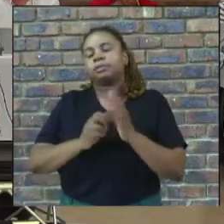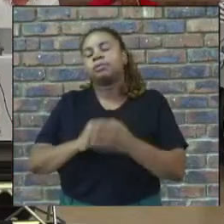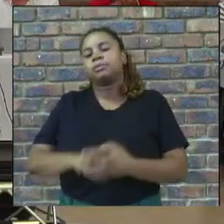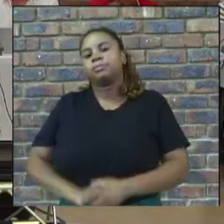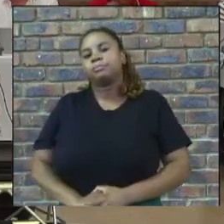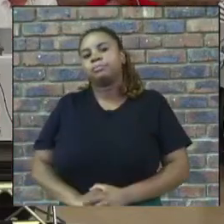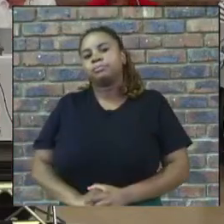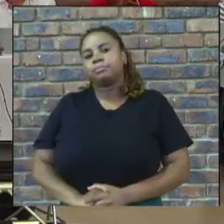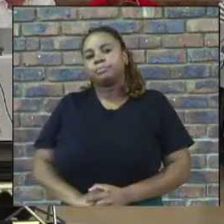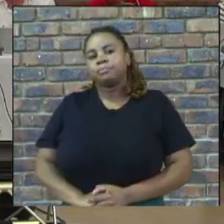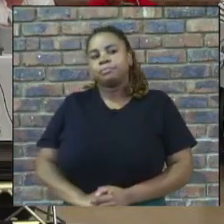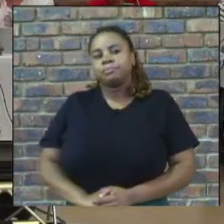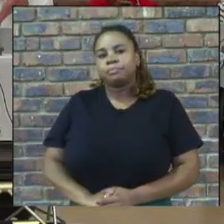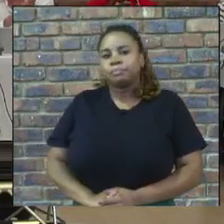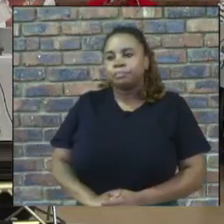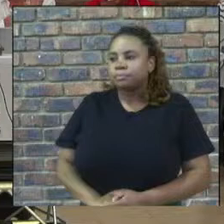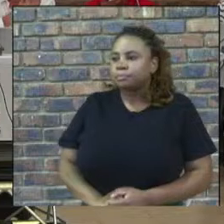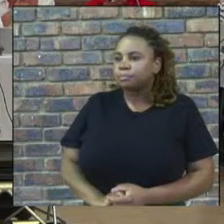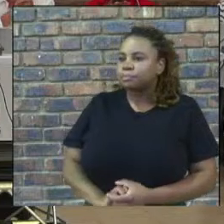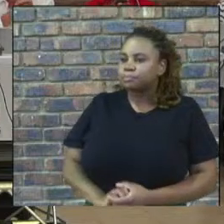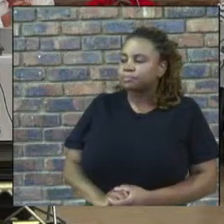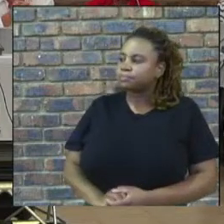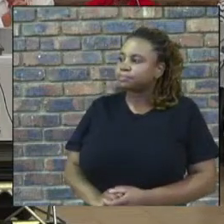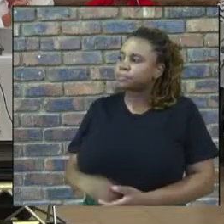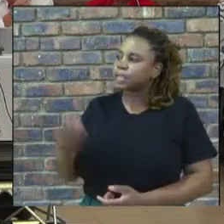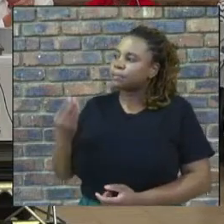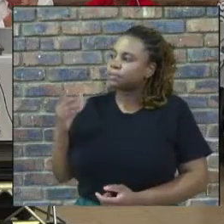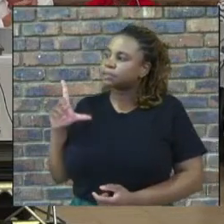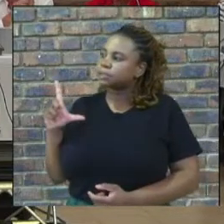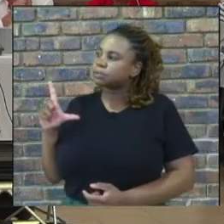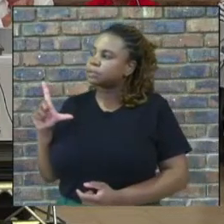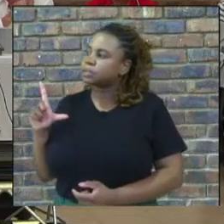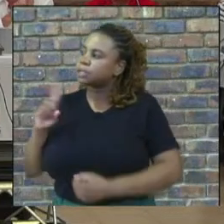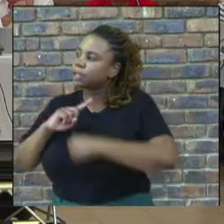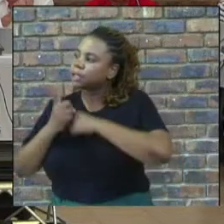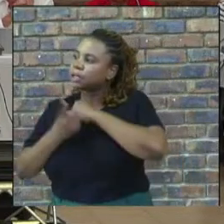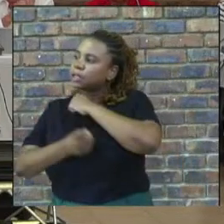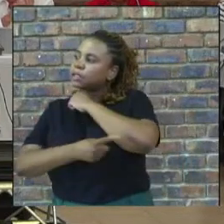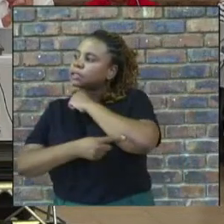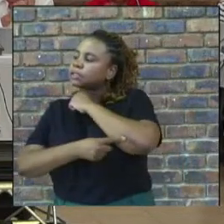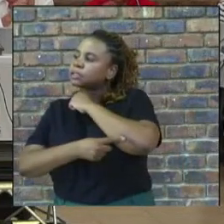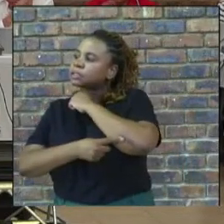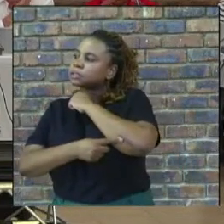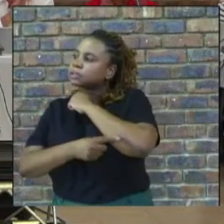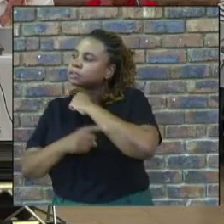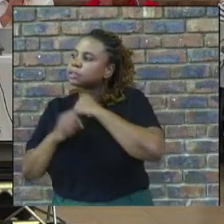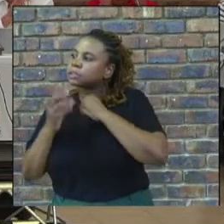All right, I go number 7. I think the last hand, number 7.